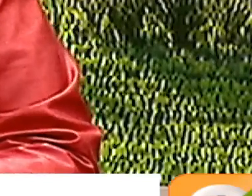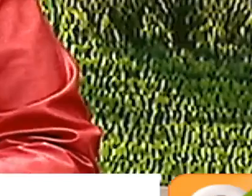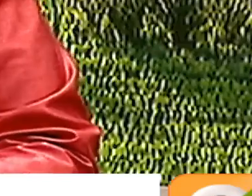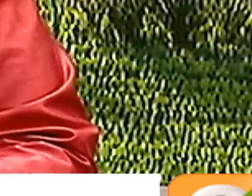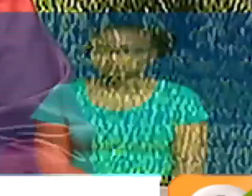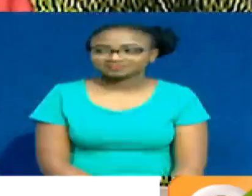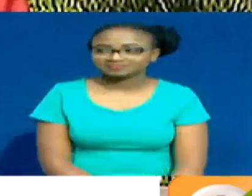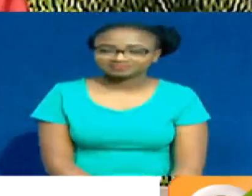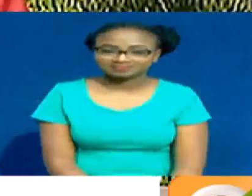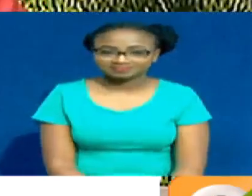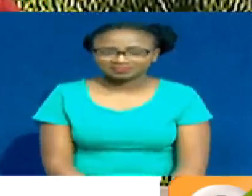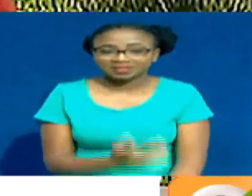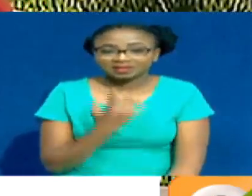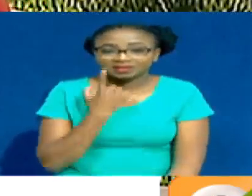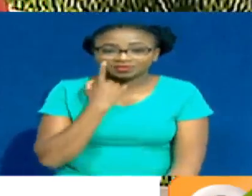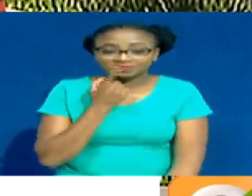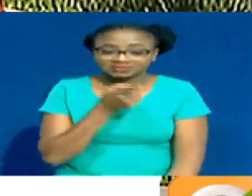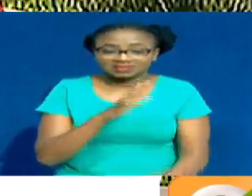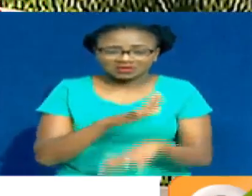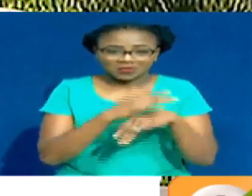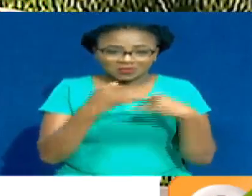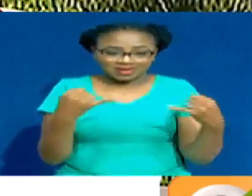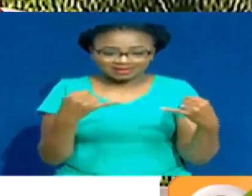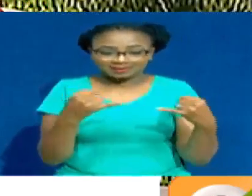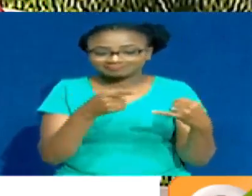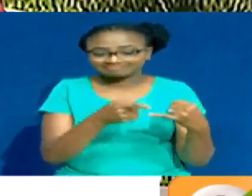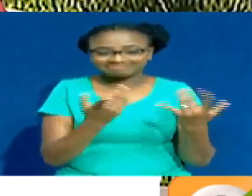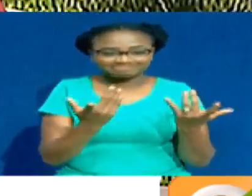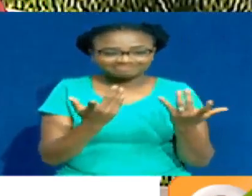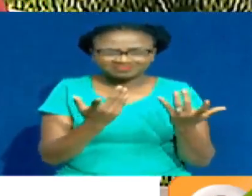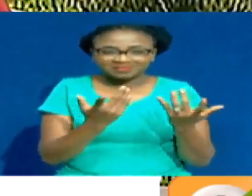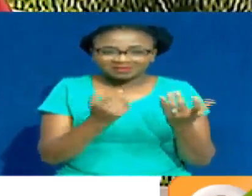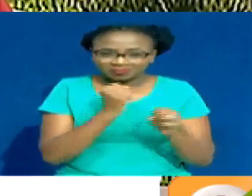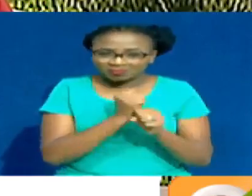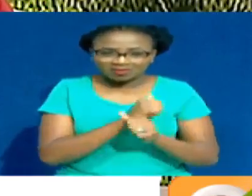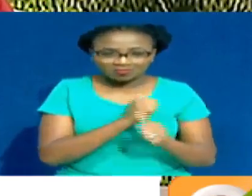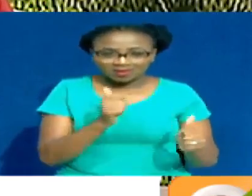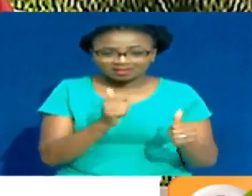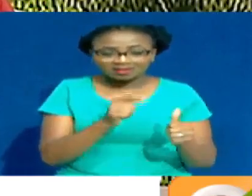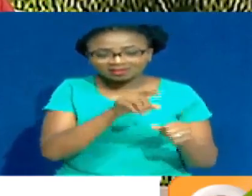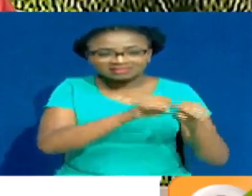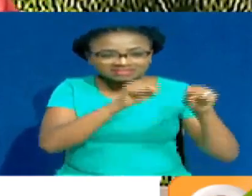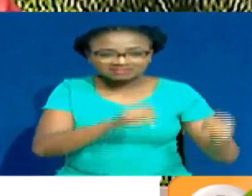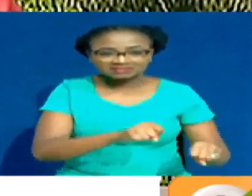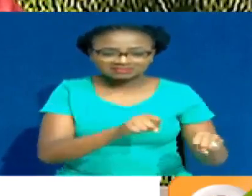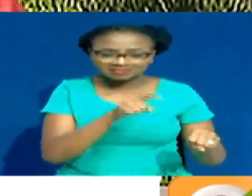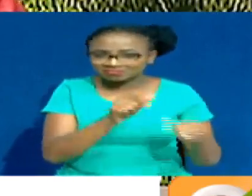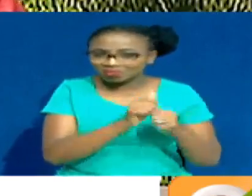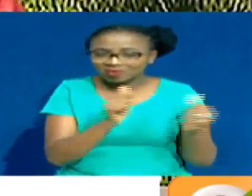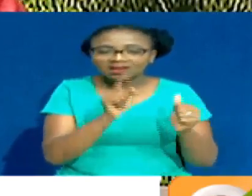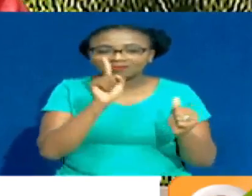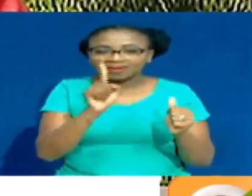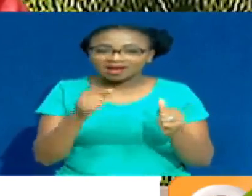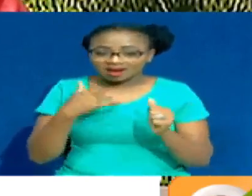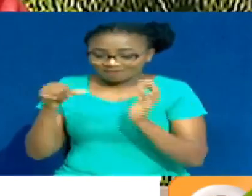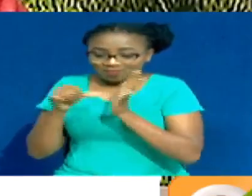it's working, Wahiga. The thing is, we are having challenges with data. We are not having challenges with the system. And the data has challenges because of the